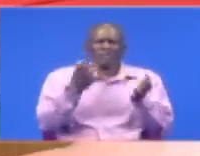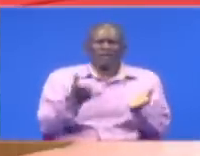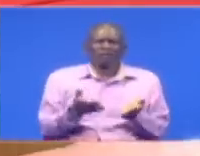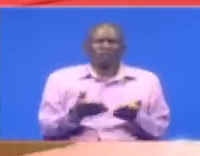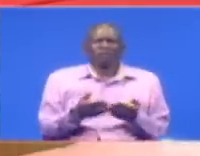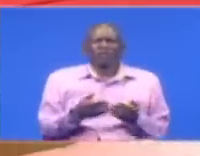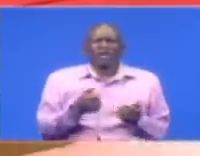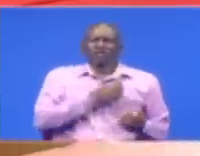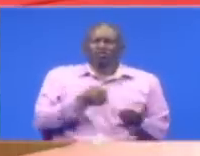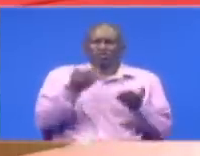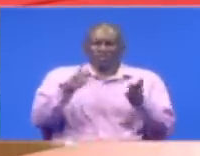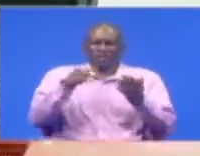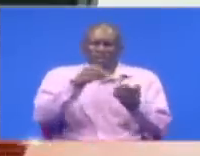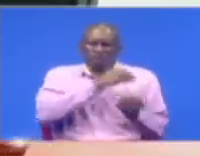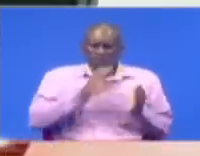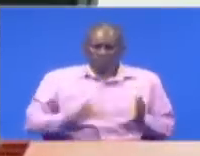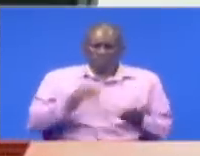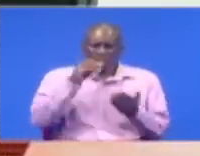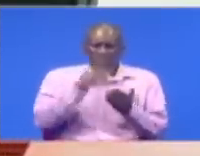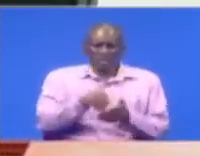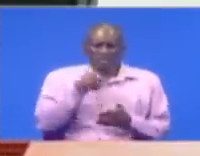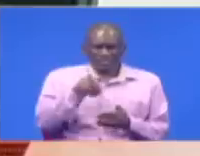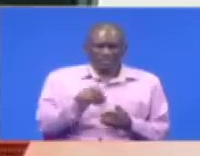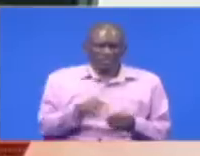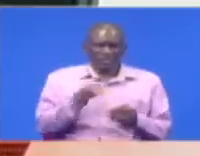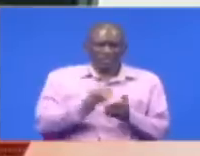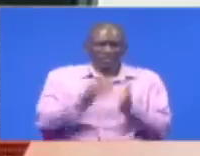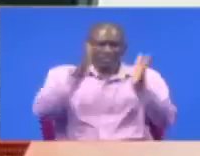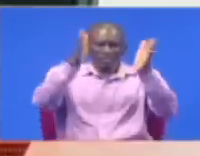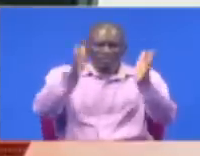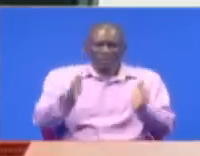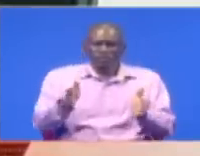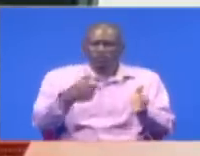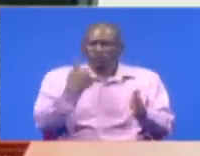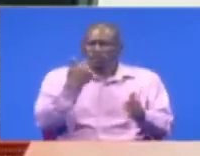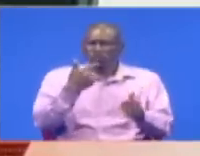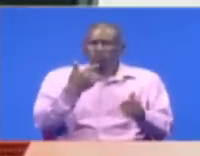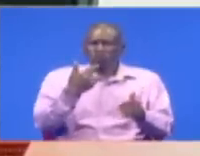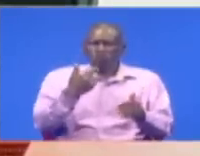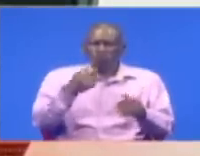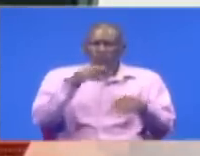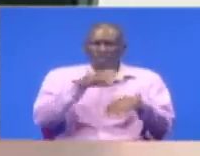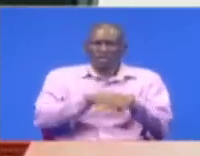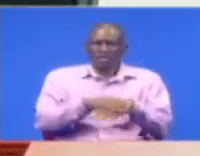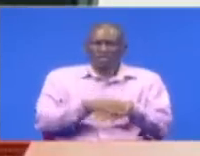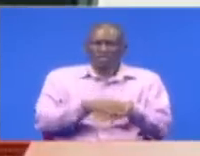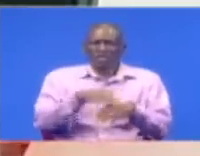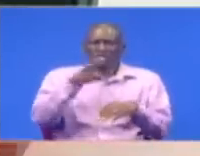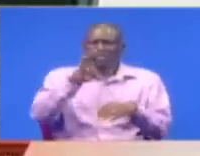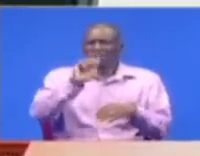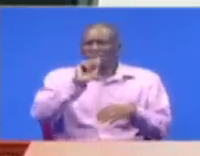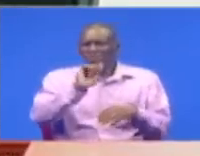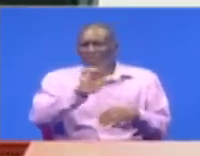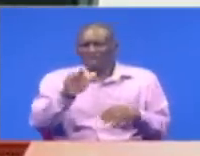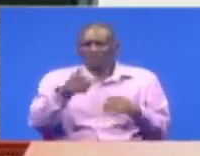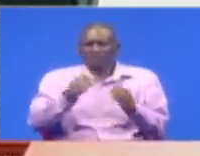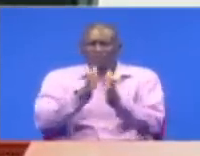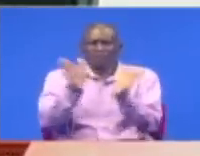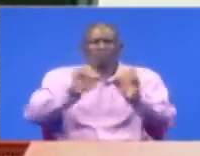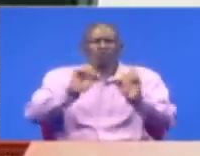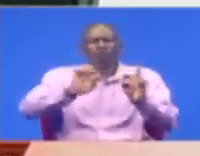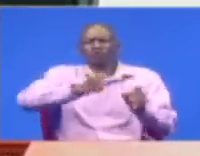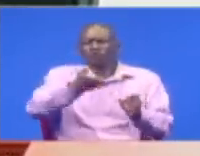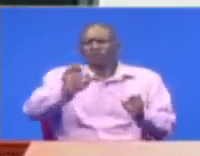thing, Commissioner, is this, that the person who gets the blame from the public is not those other